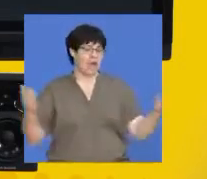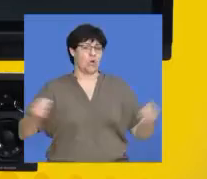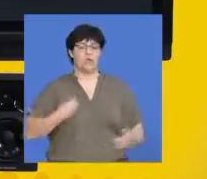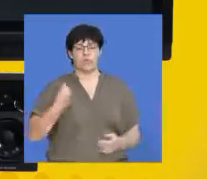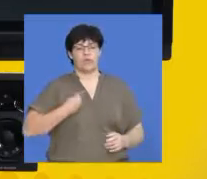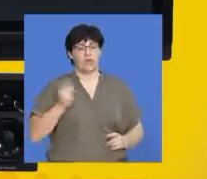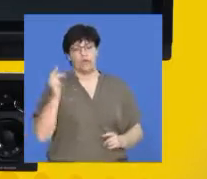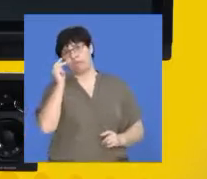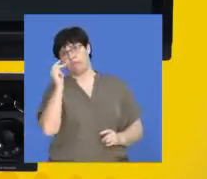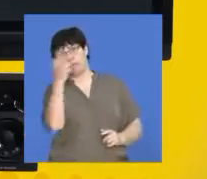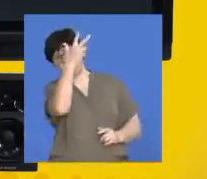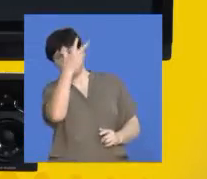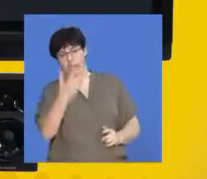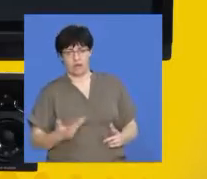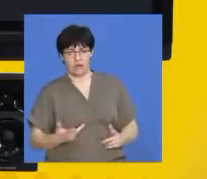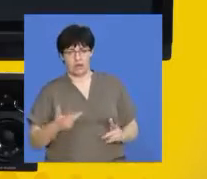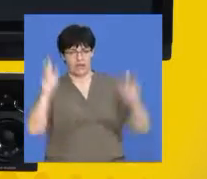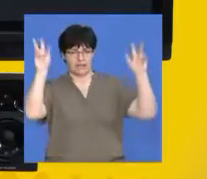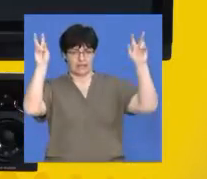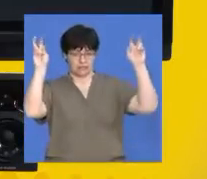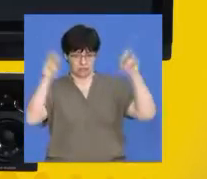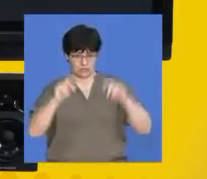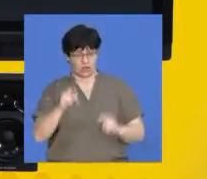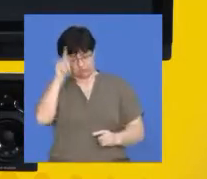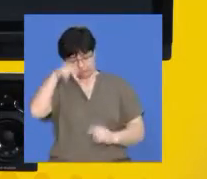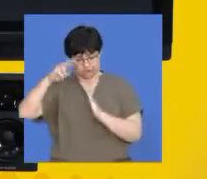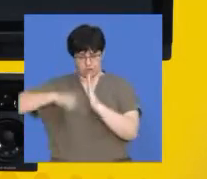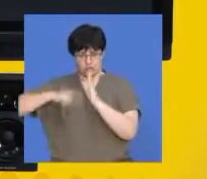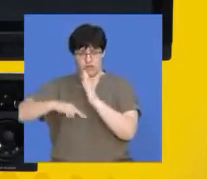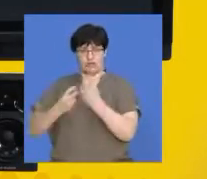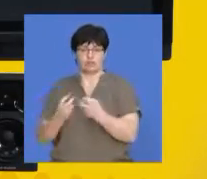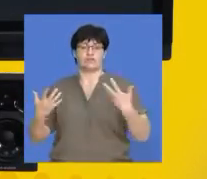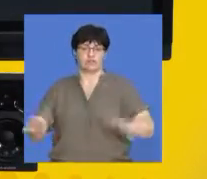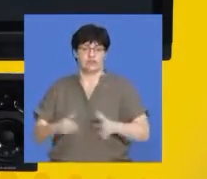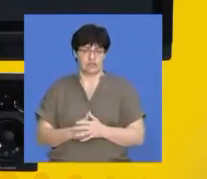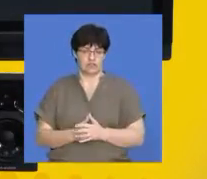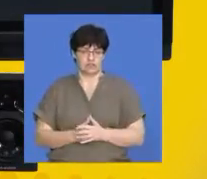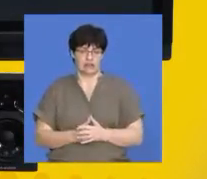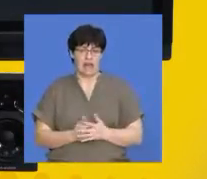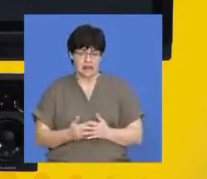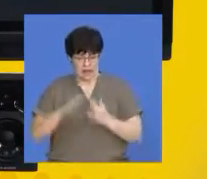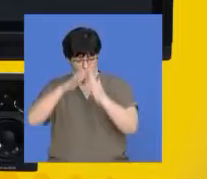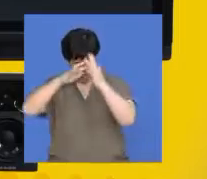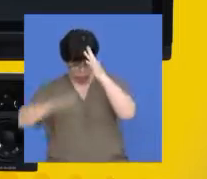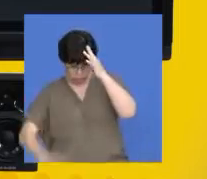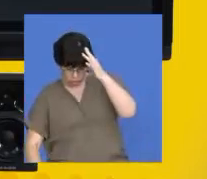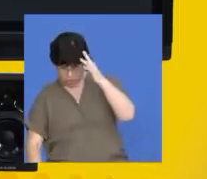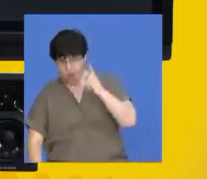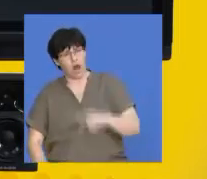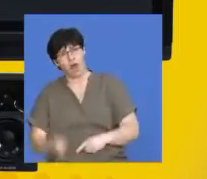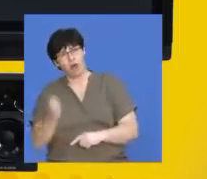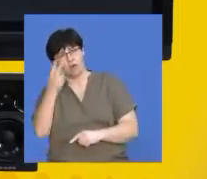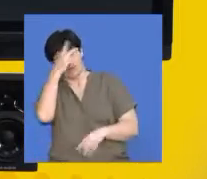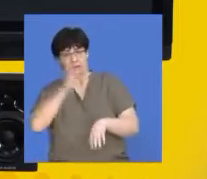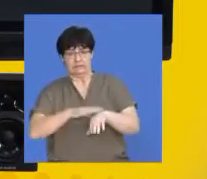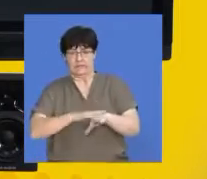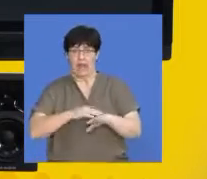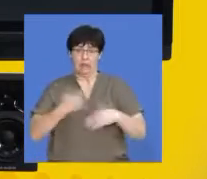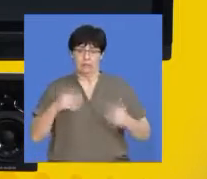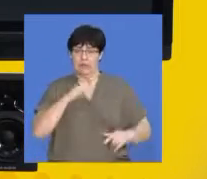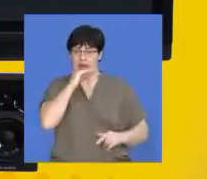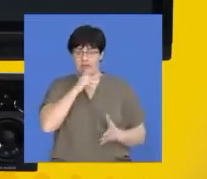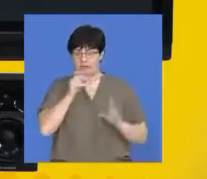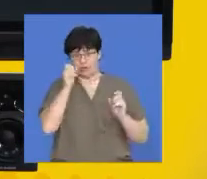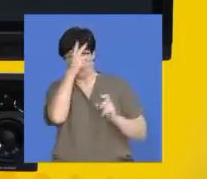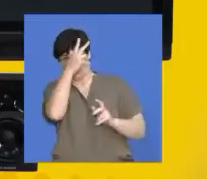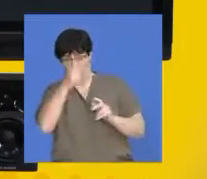like doing that. They just ignore the caption and they go straight to reading, especially if it's a long text. They think they will run out of time. So they just